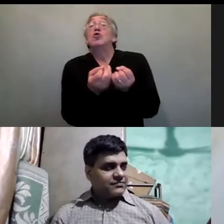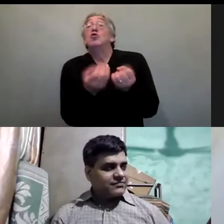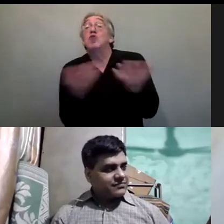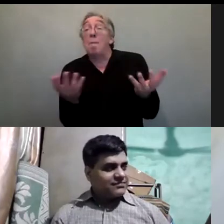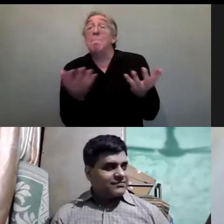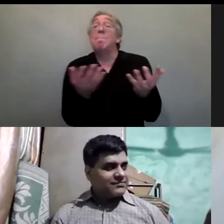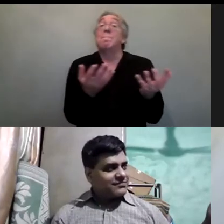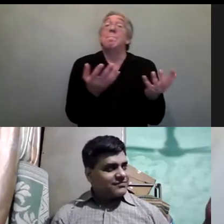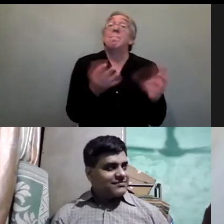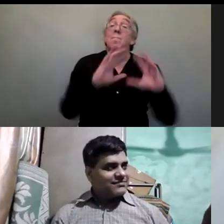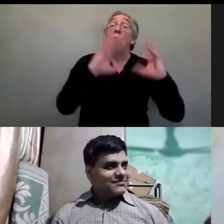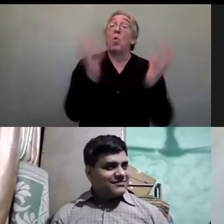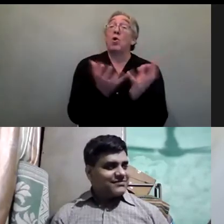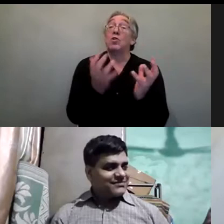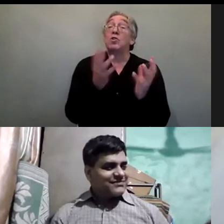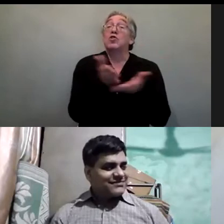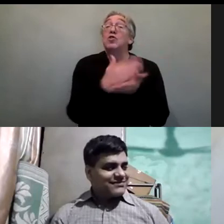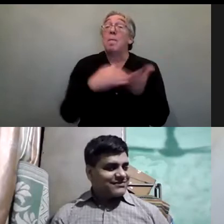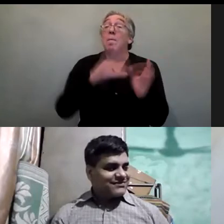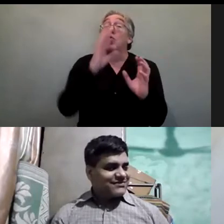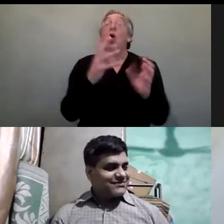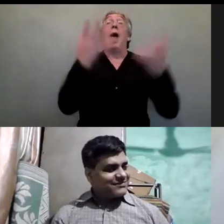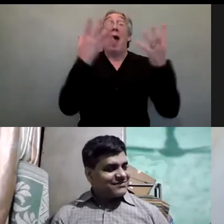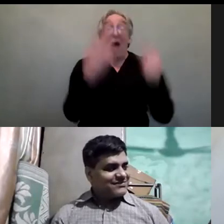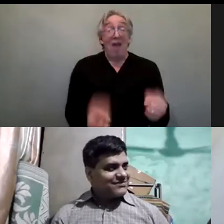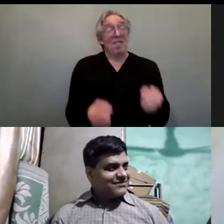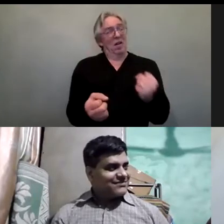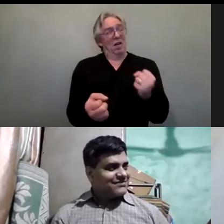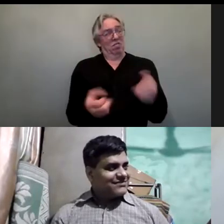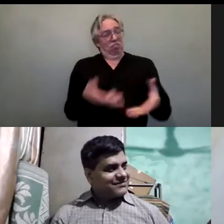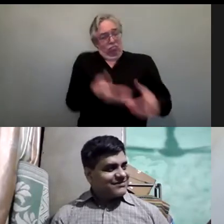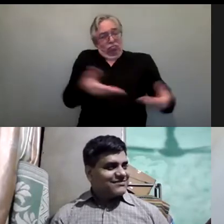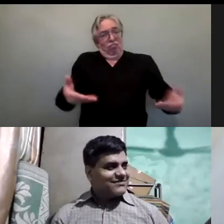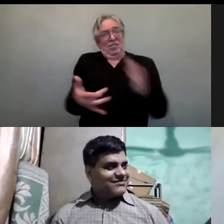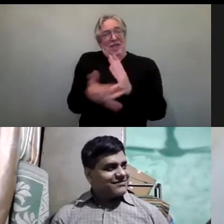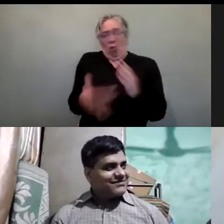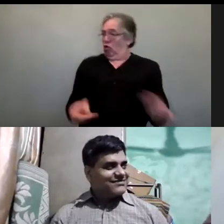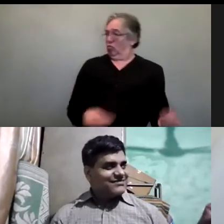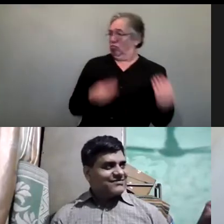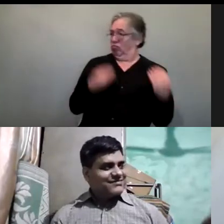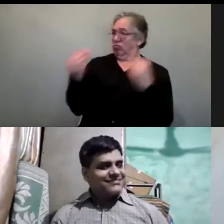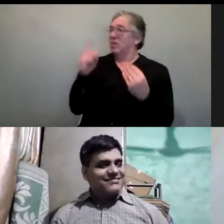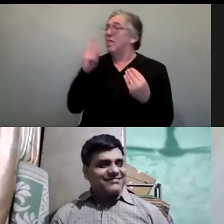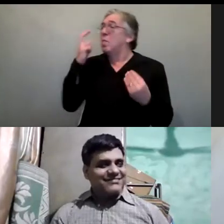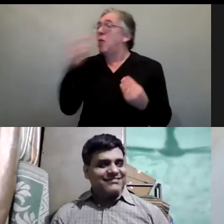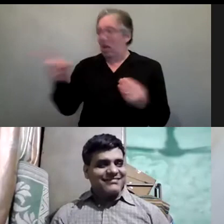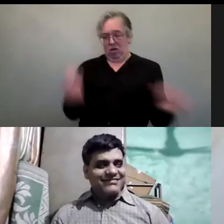actually also covering persons with disabilities, since quite often persons with disabilities are in the low income